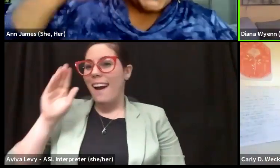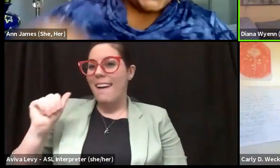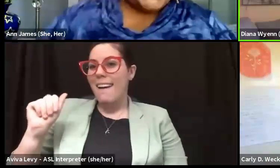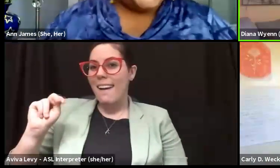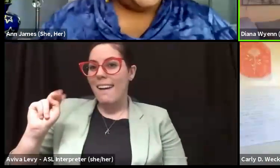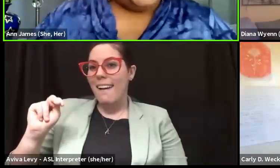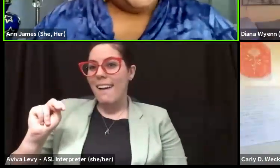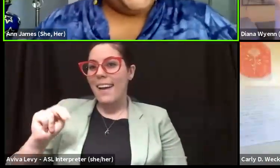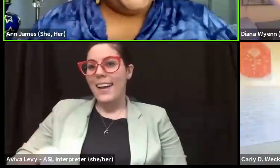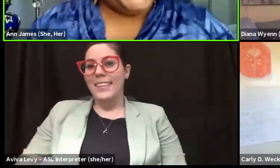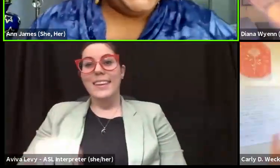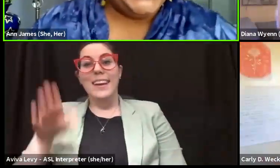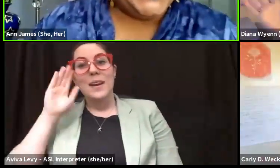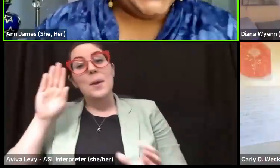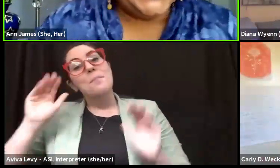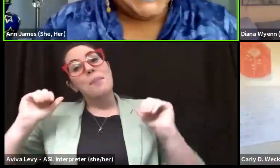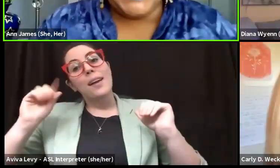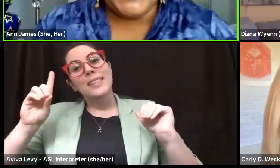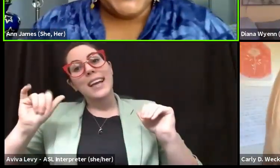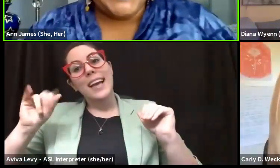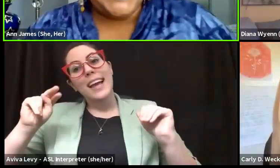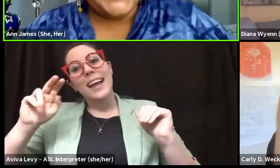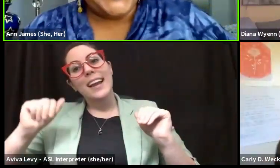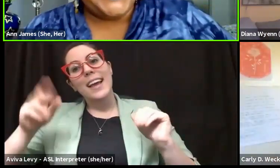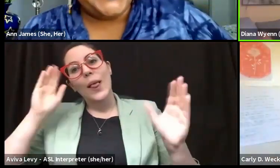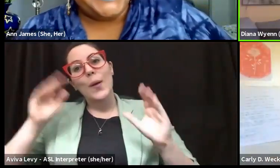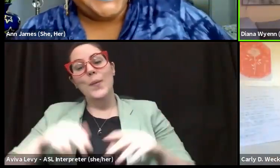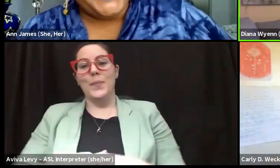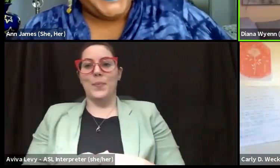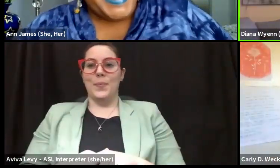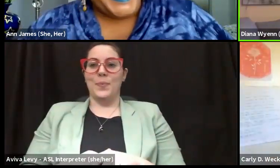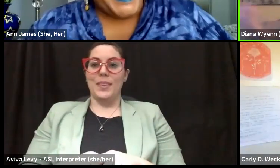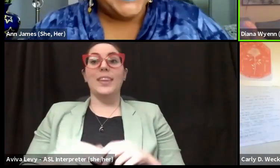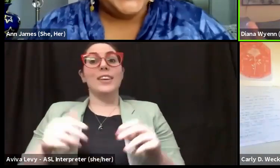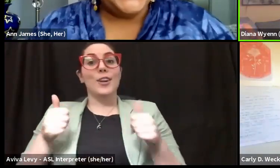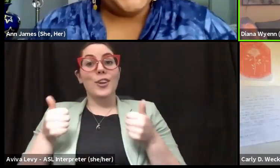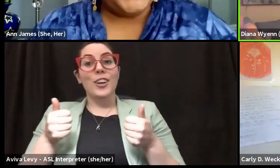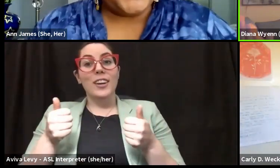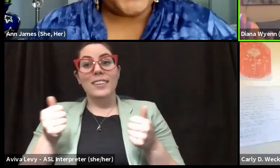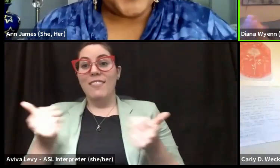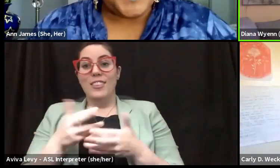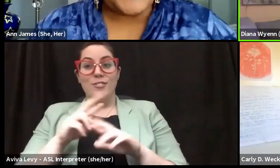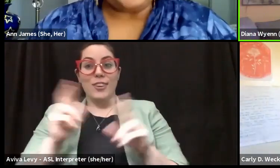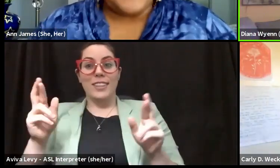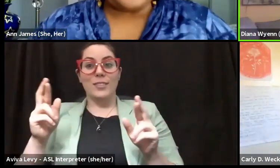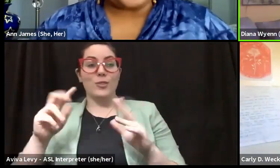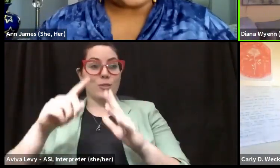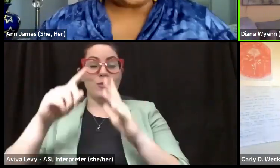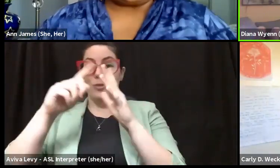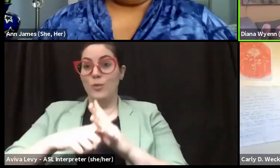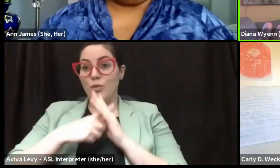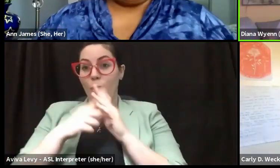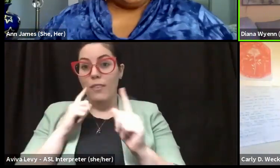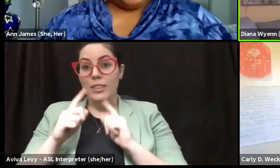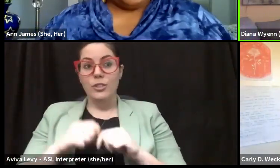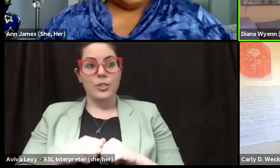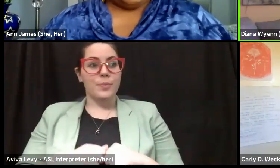Hi, Anne. Hi, Diana. Hello. All right. Now that I've shared all of that, let's kick this off. And I'm going to ask you